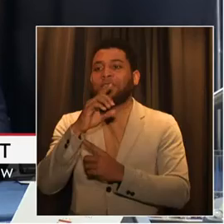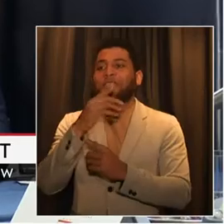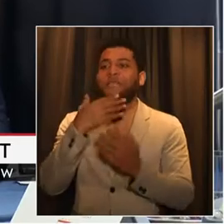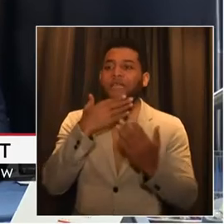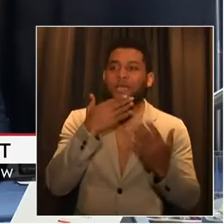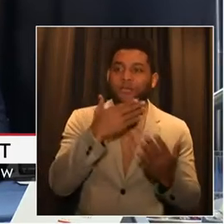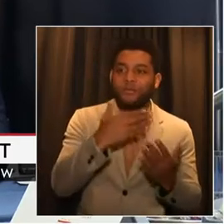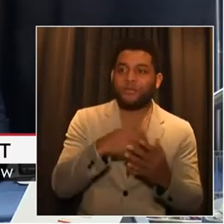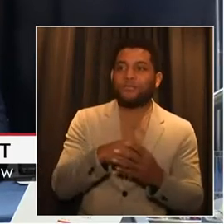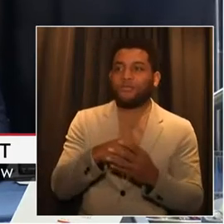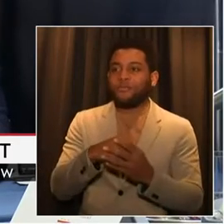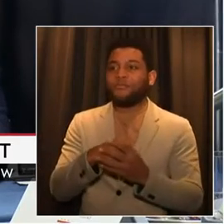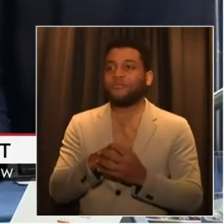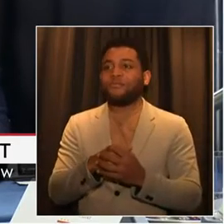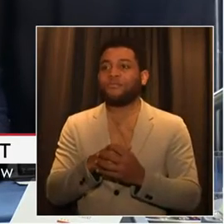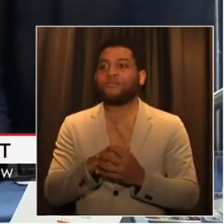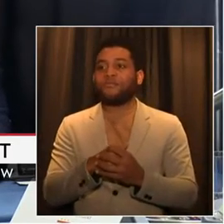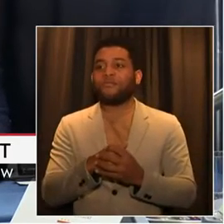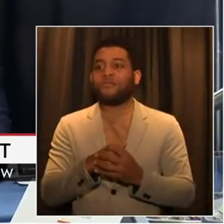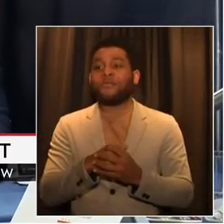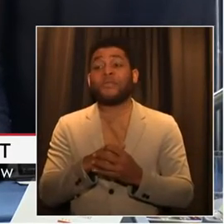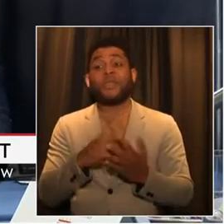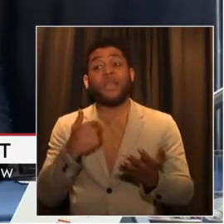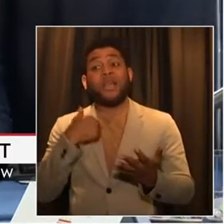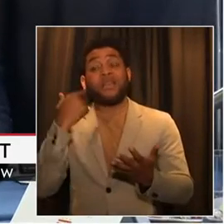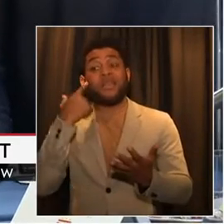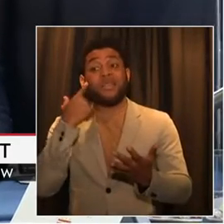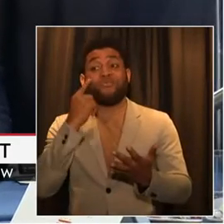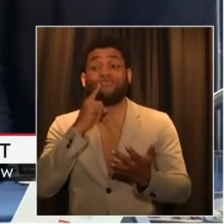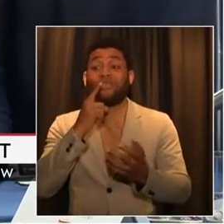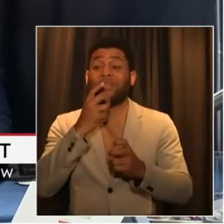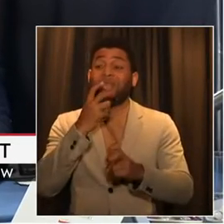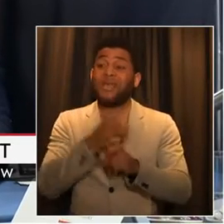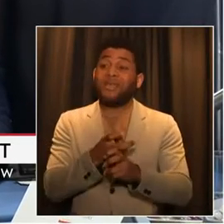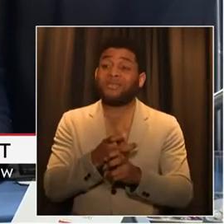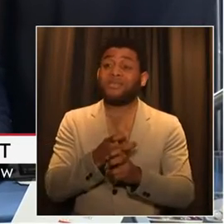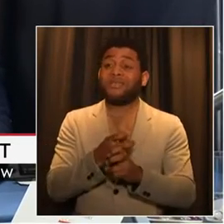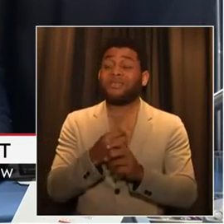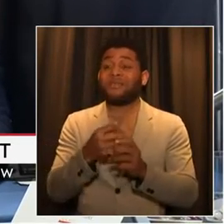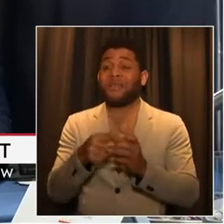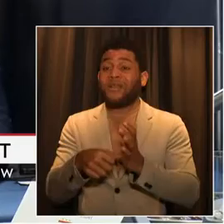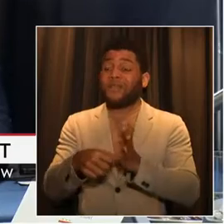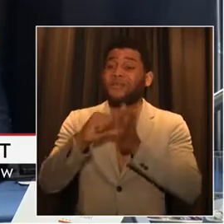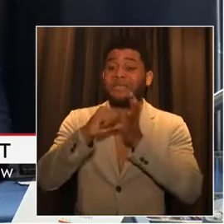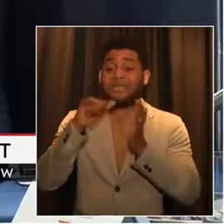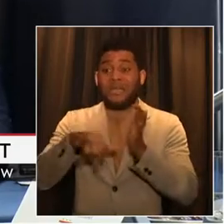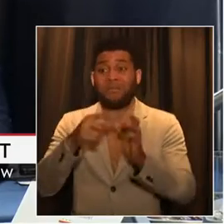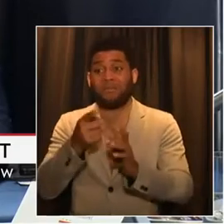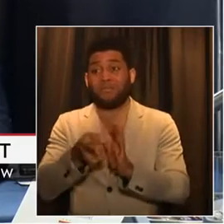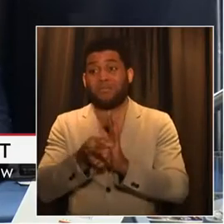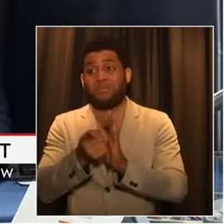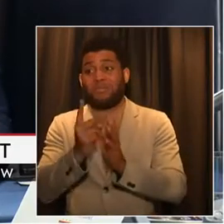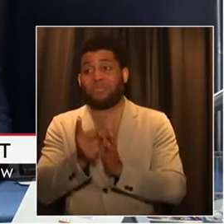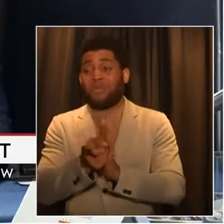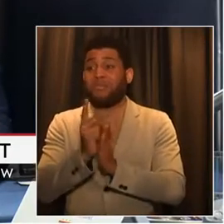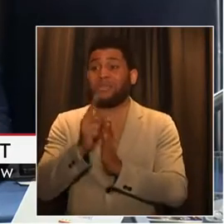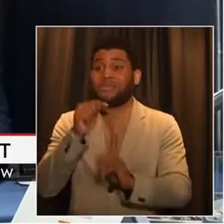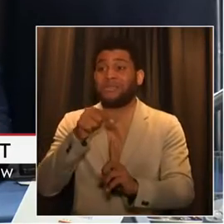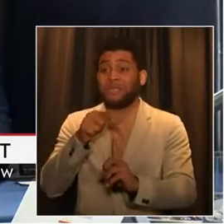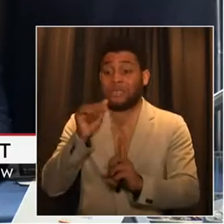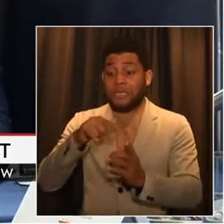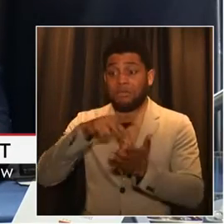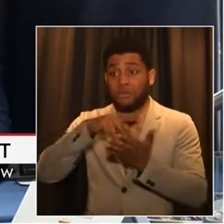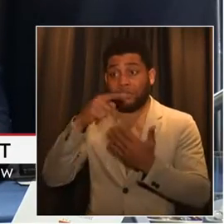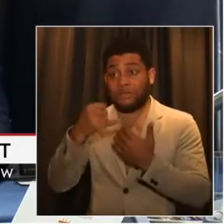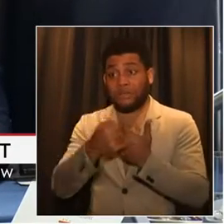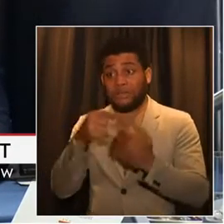is difficult to underscore how important this moment and this project is, the future of downtown, which is the